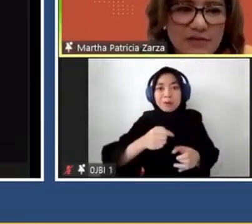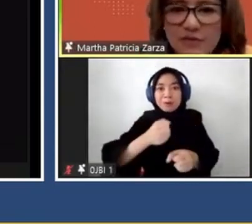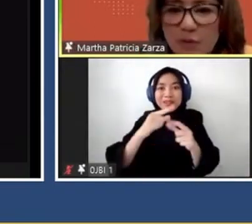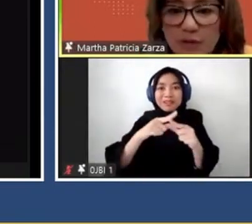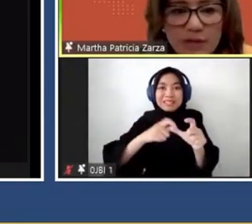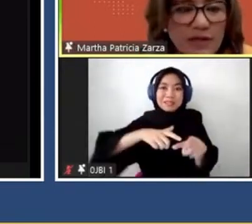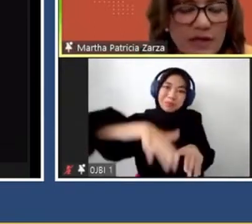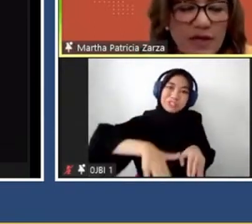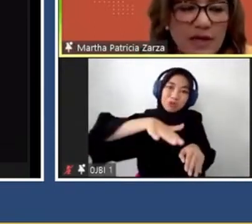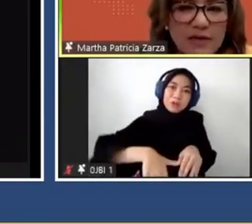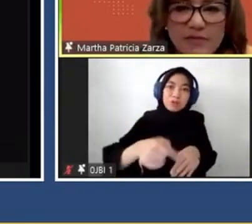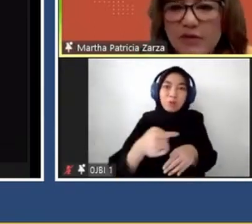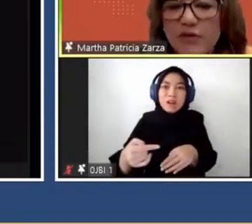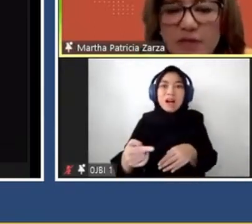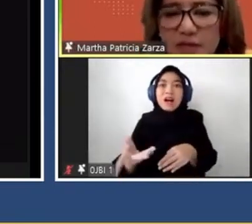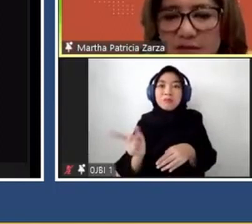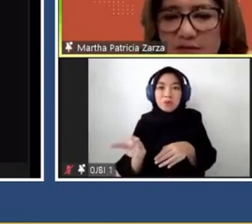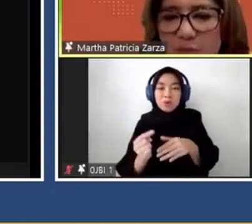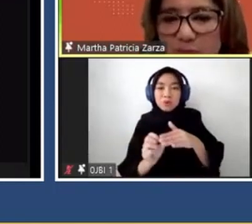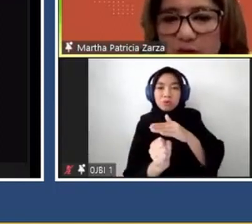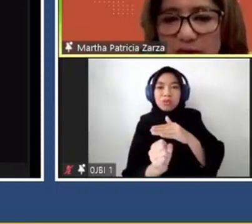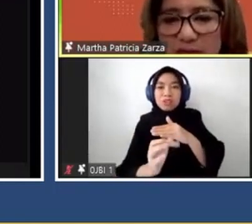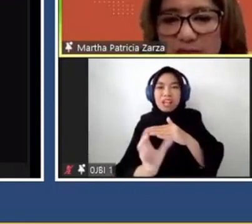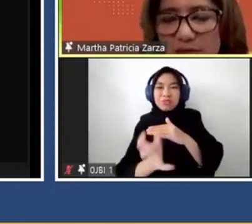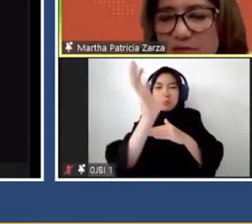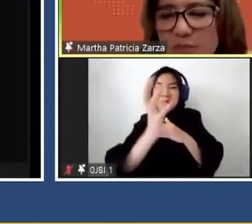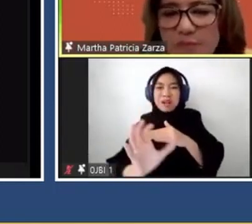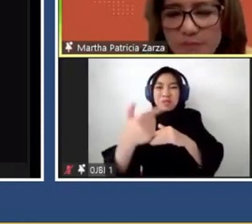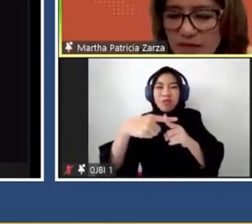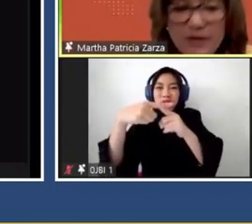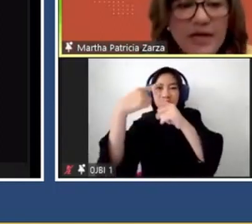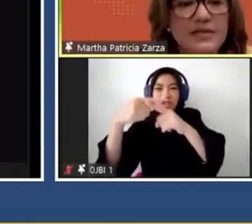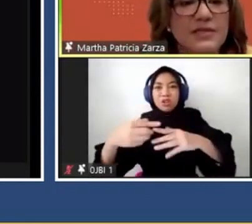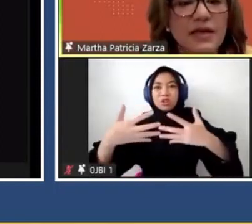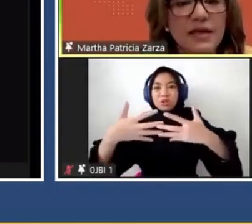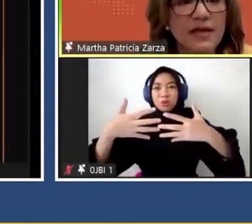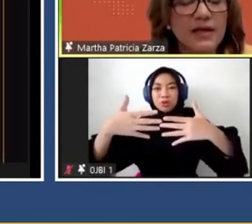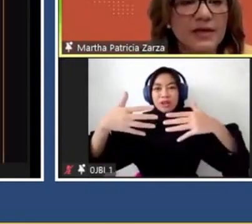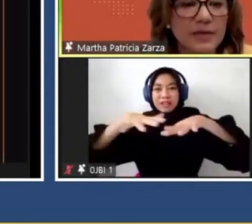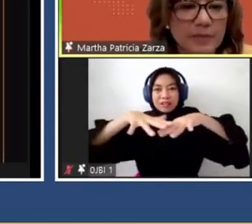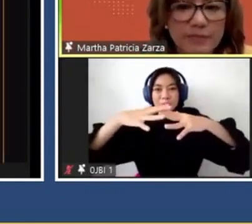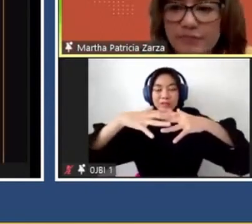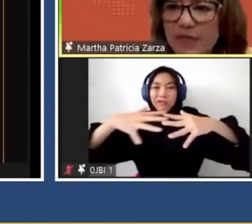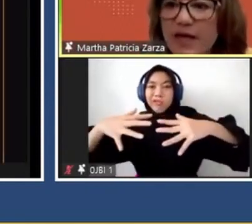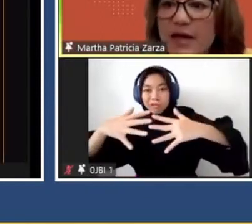excess of smoking, and the concrete had some cracks in some areas.